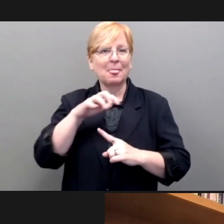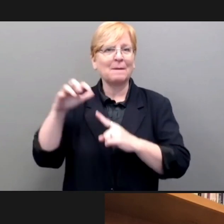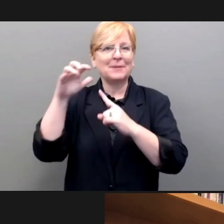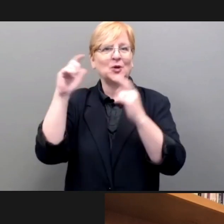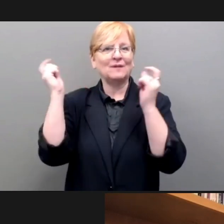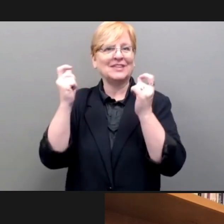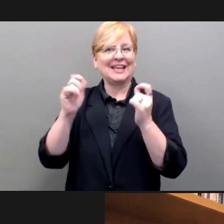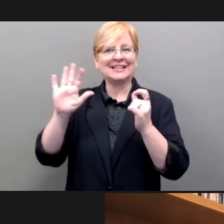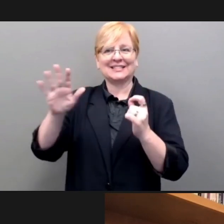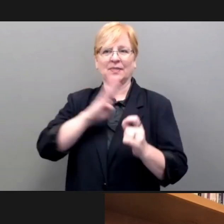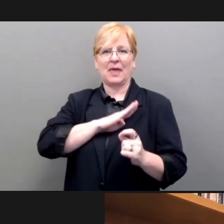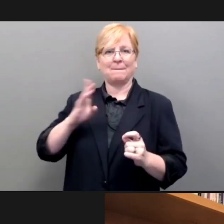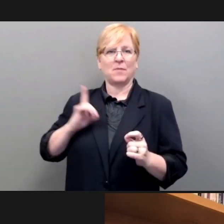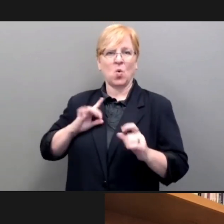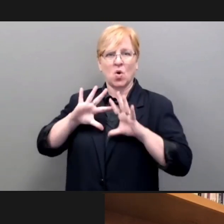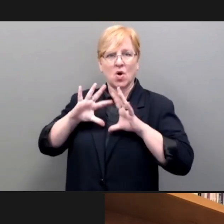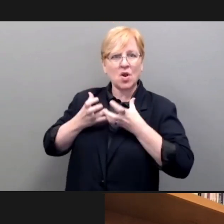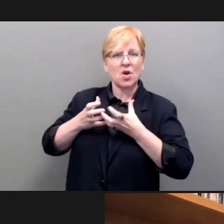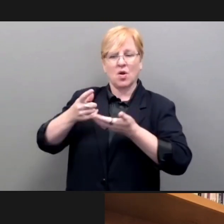certainly provided them with